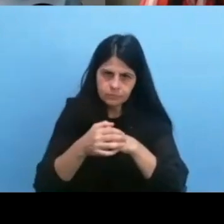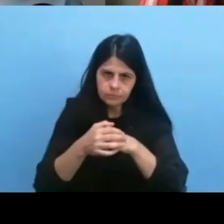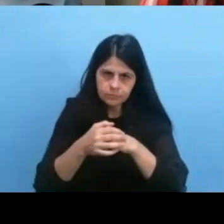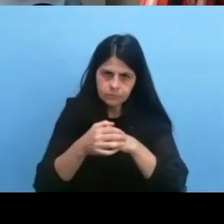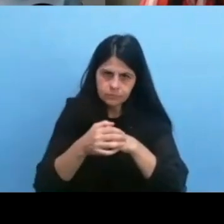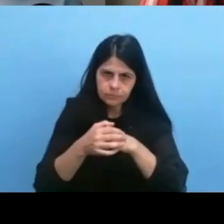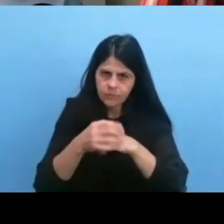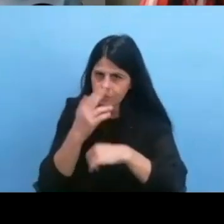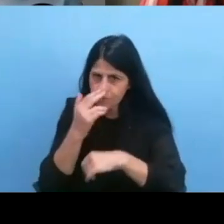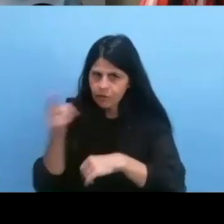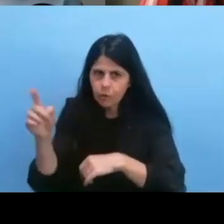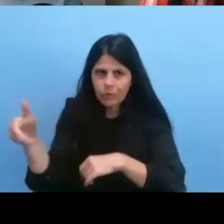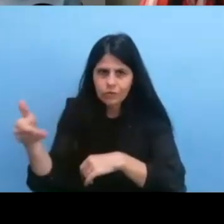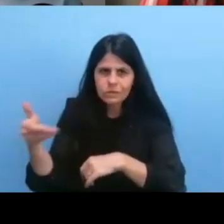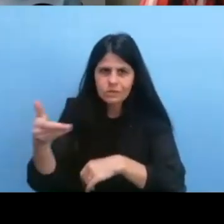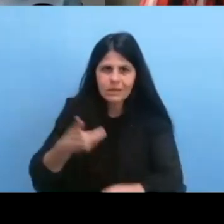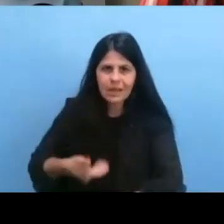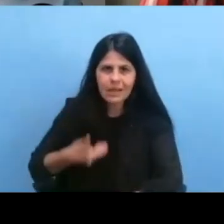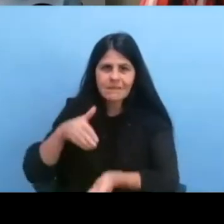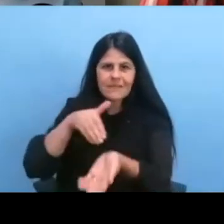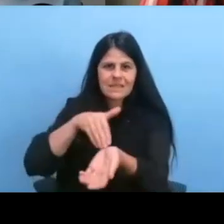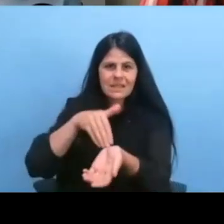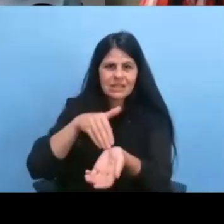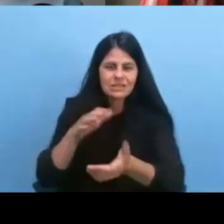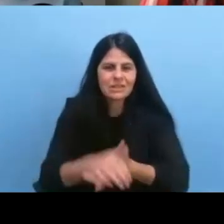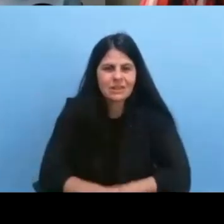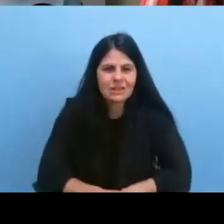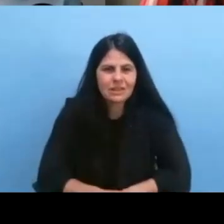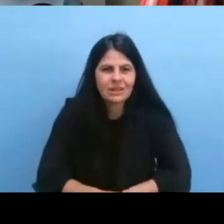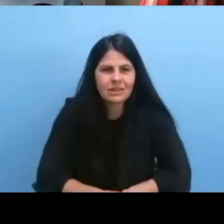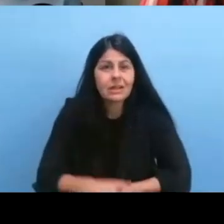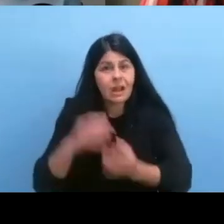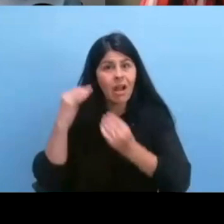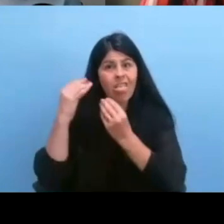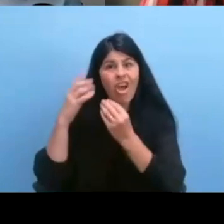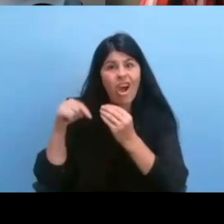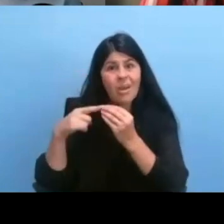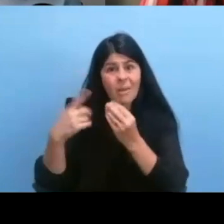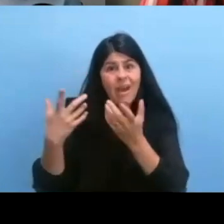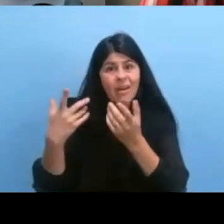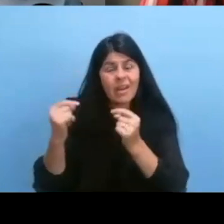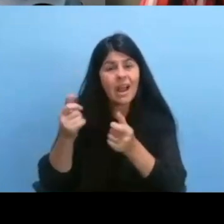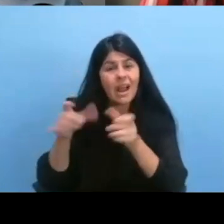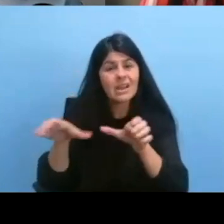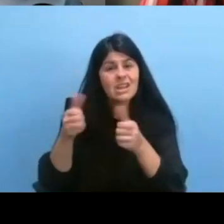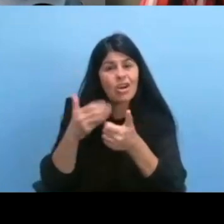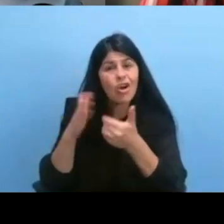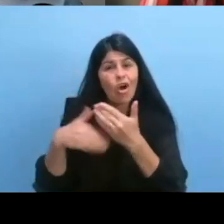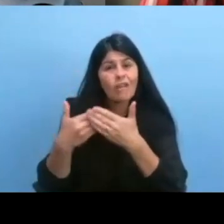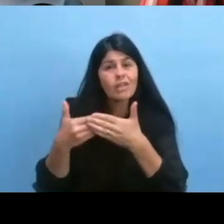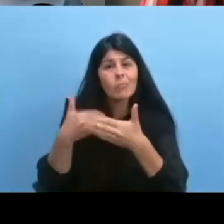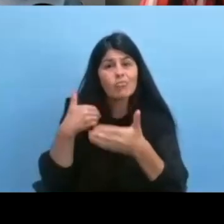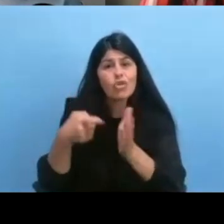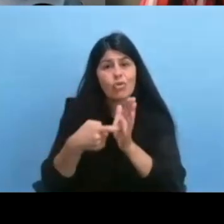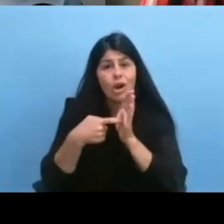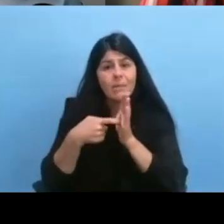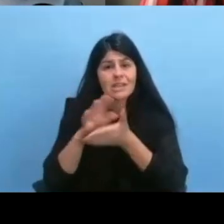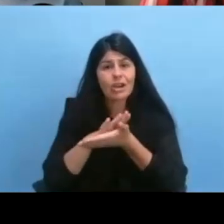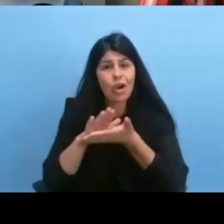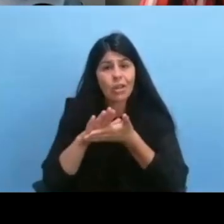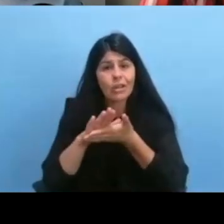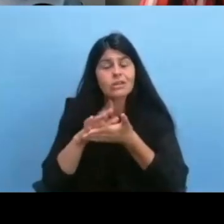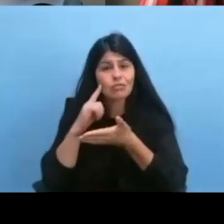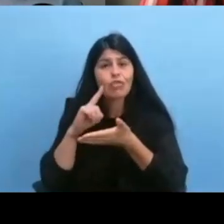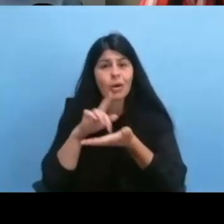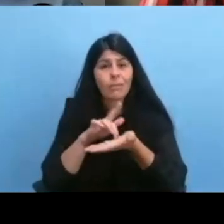introduced me as a physician. I actually was considering, and I did all the requirements for pre-medicine in college, and was considering going into